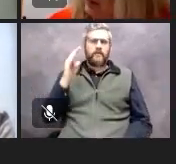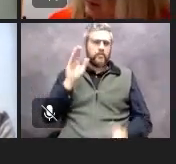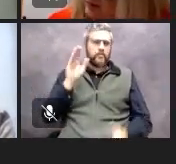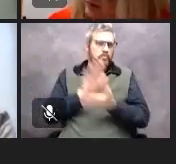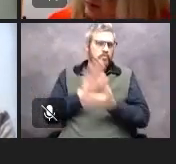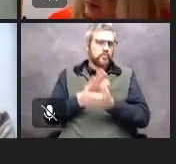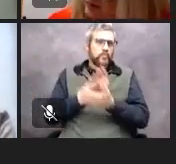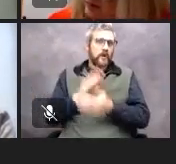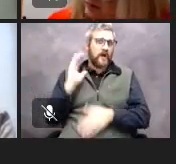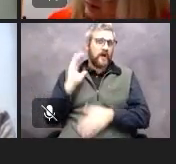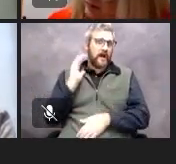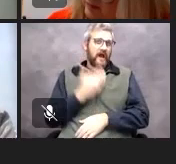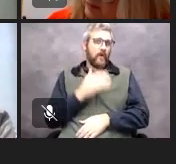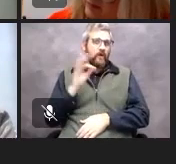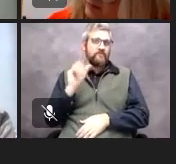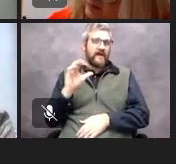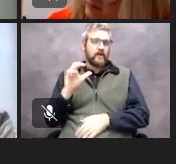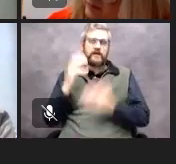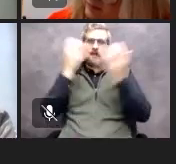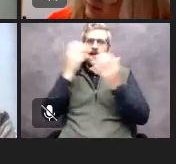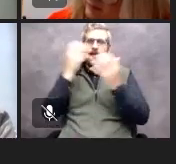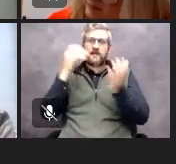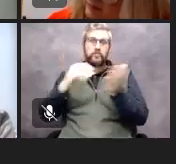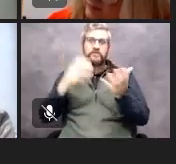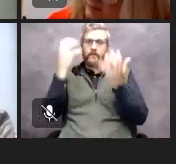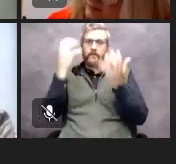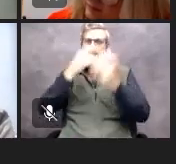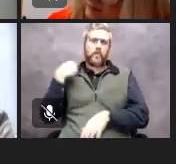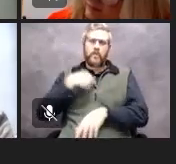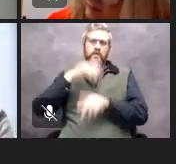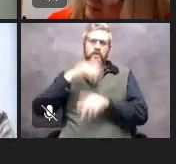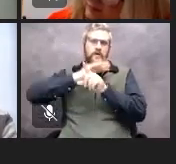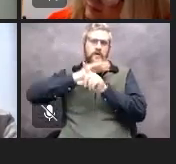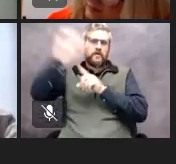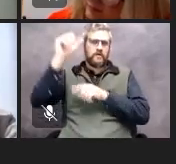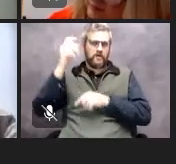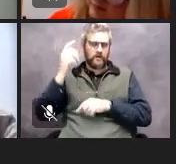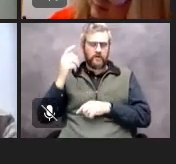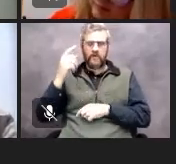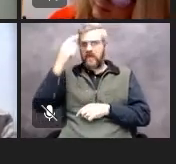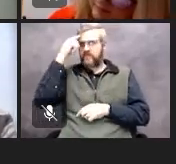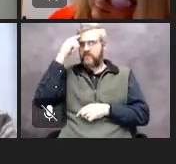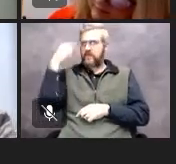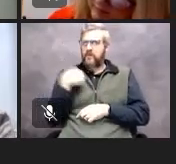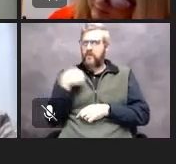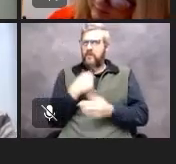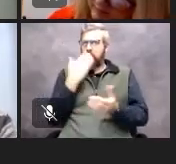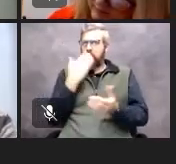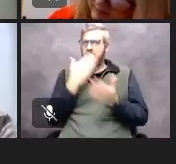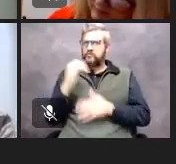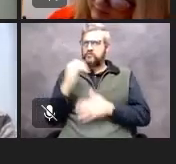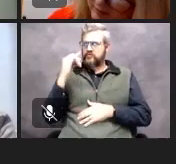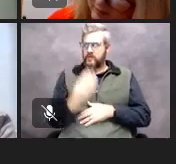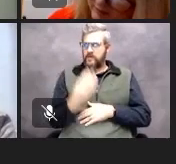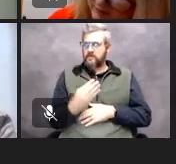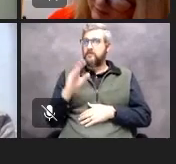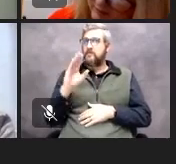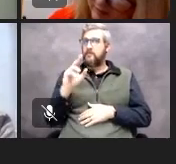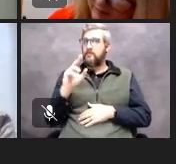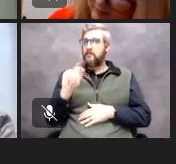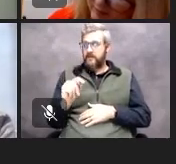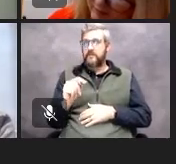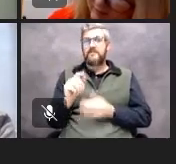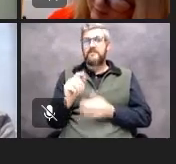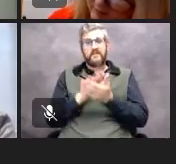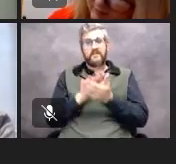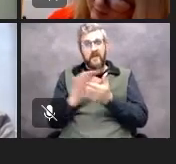Our faculty is amazing, and our kids are amazing. So I think we're doing a good job, but it would be